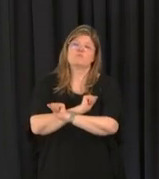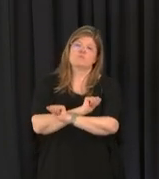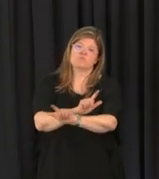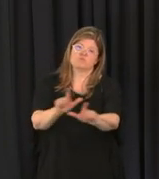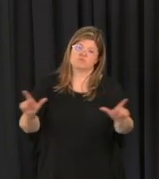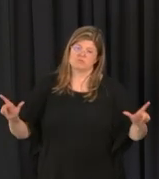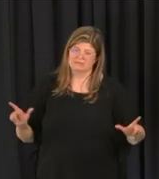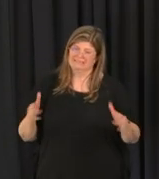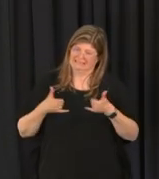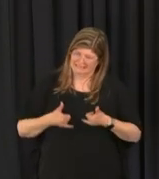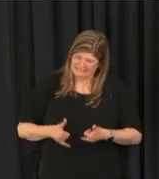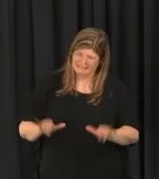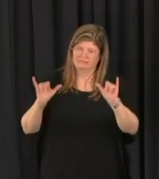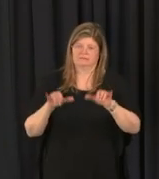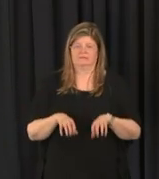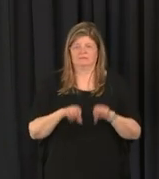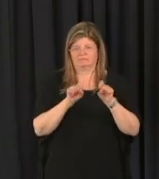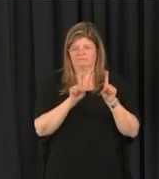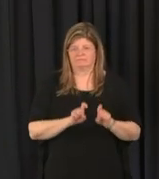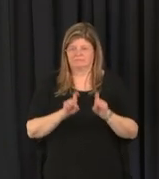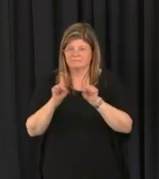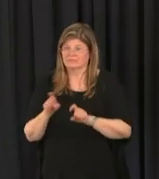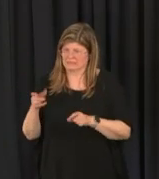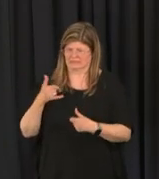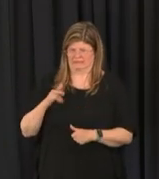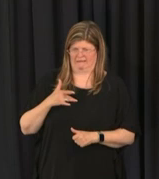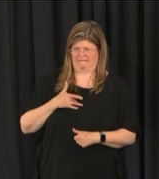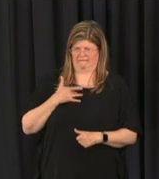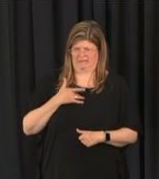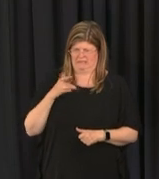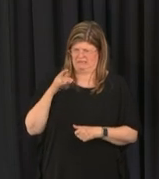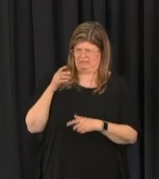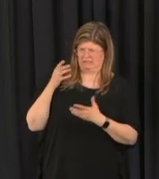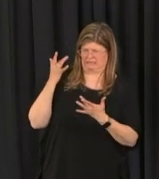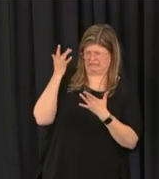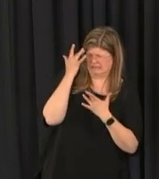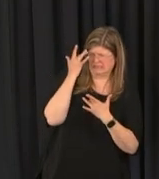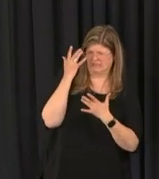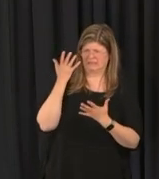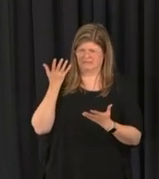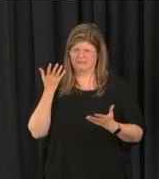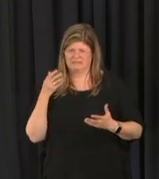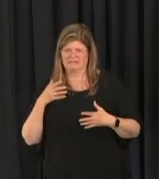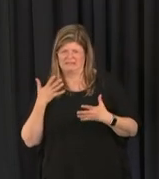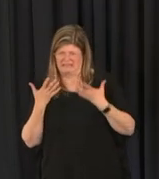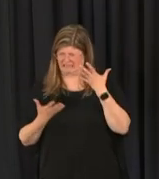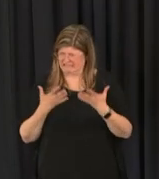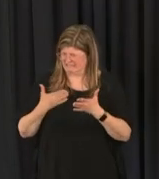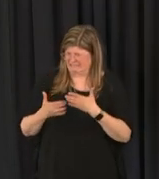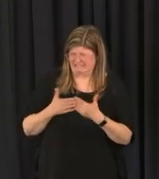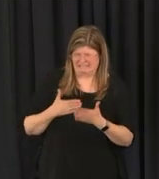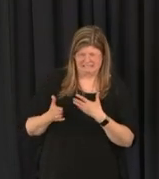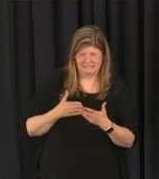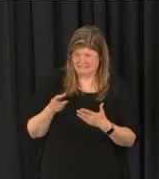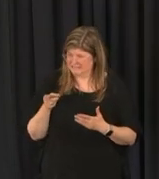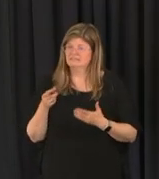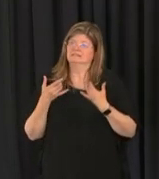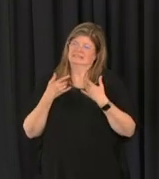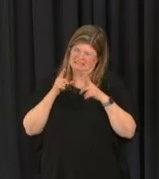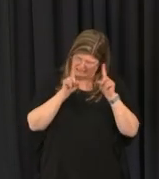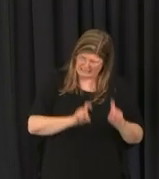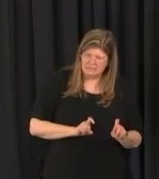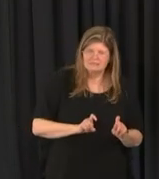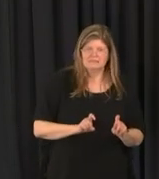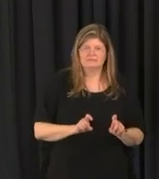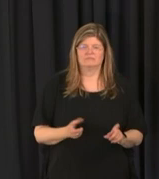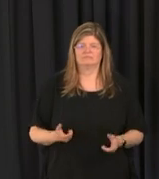tested, as I mentioned before, if they are experiencing COVID-19 symptoms, regardless of their vaccination status.